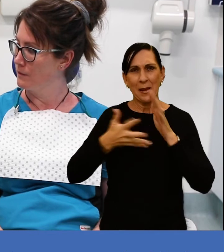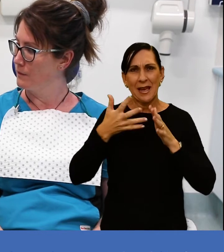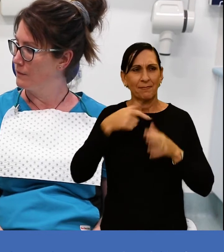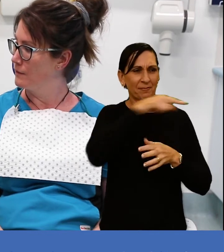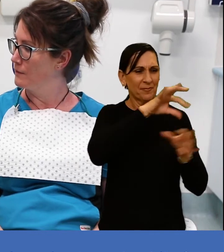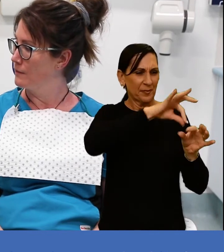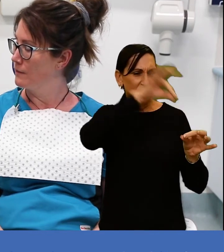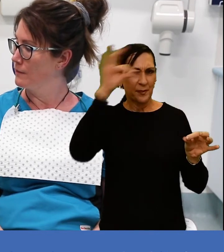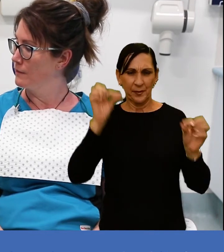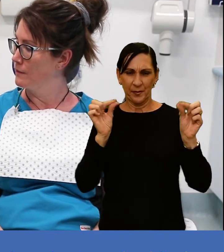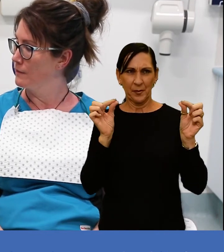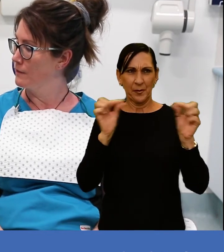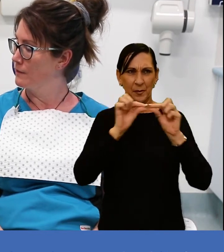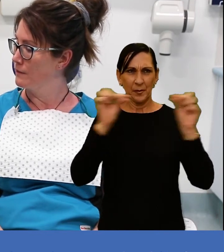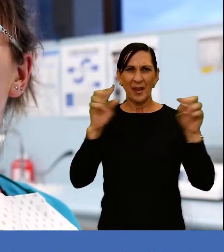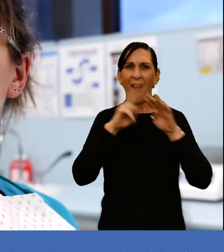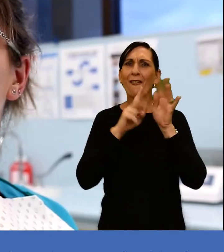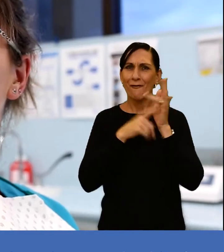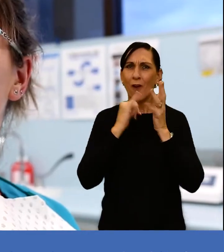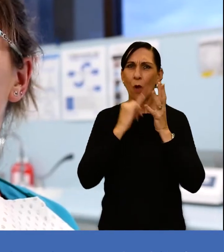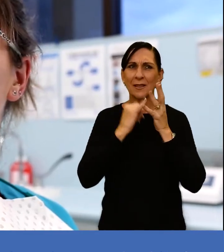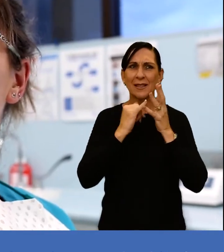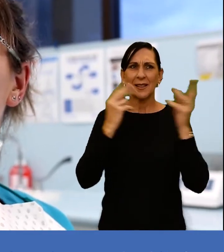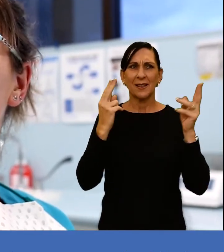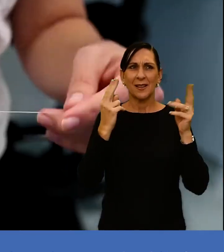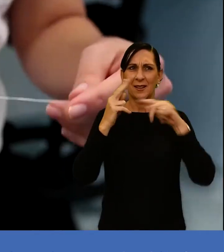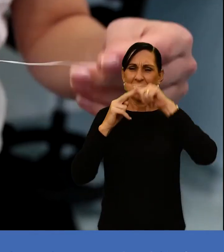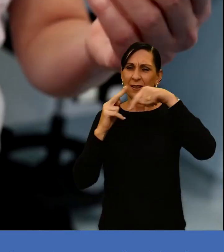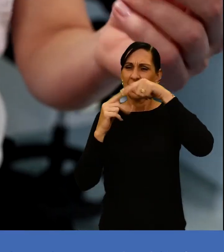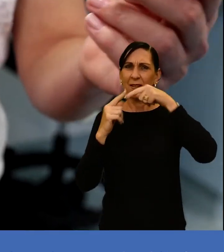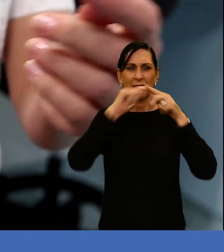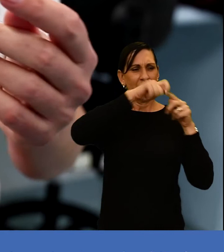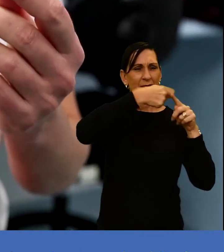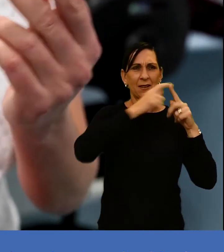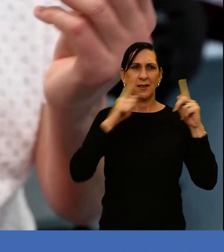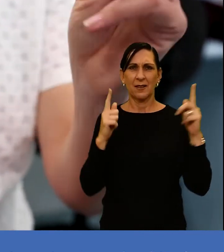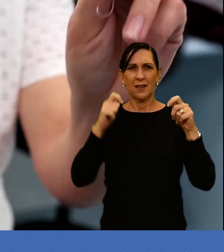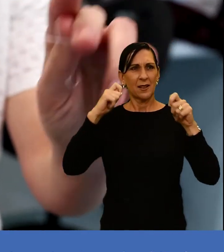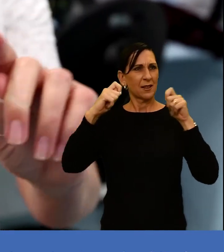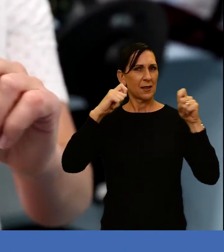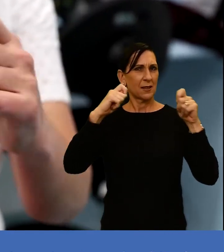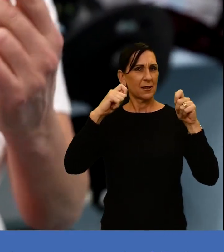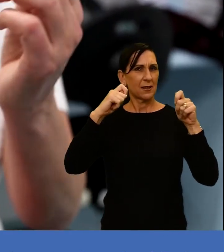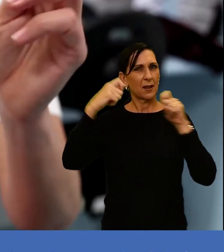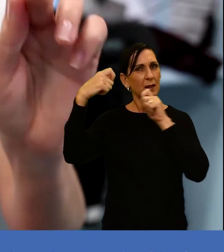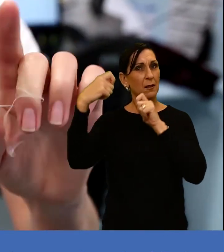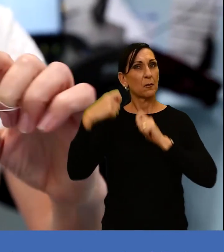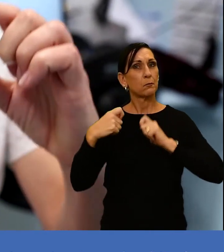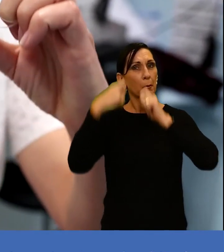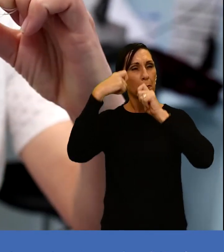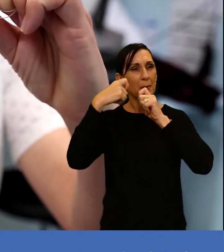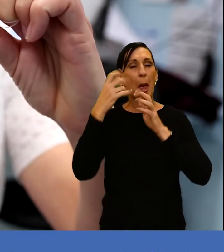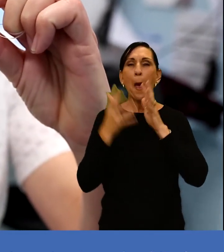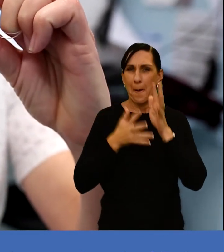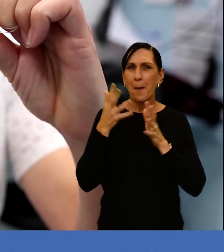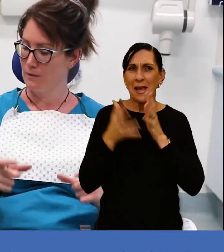night. We're going to grab a bit of floss, so 3 fingers, wrap that around, hold